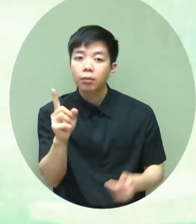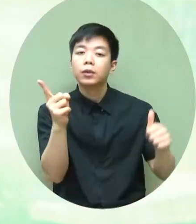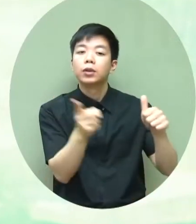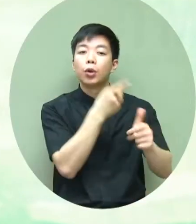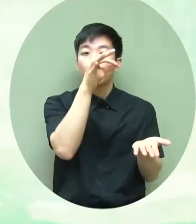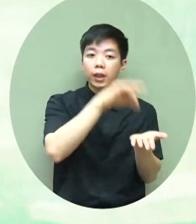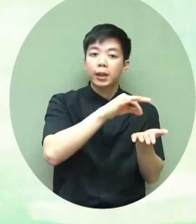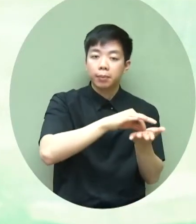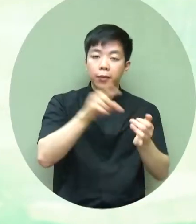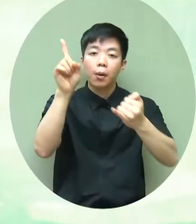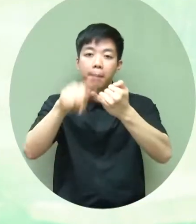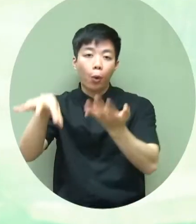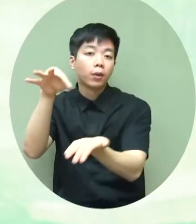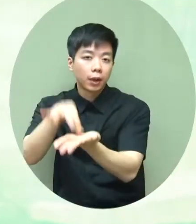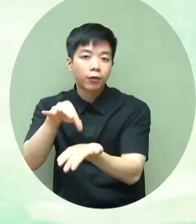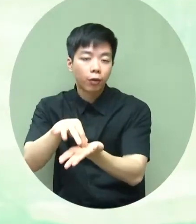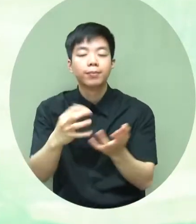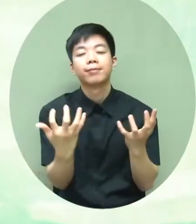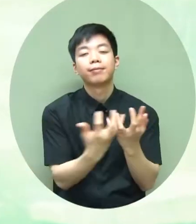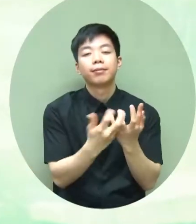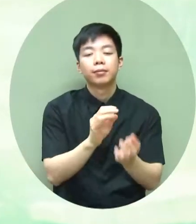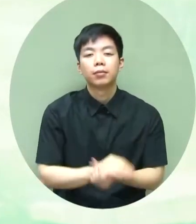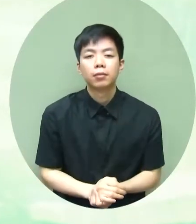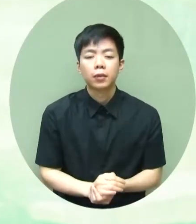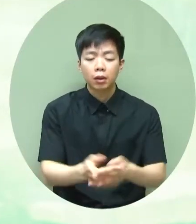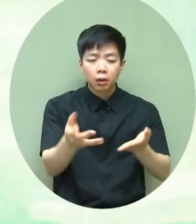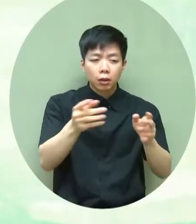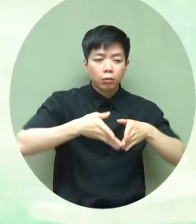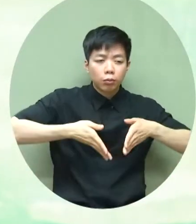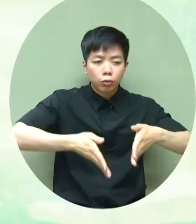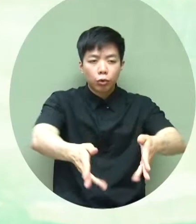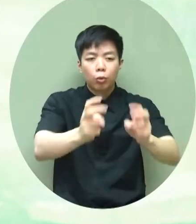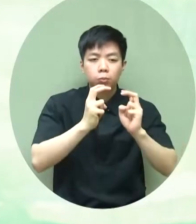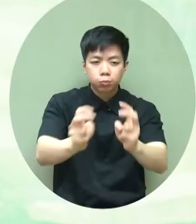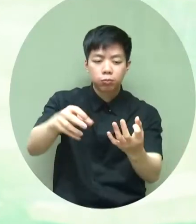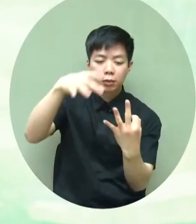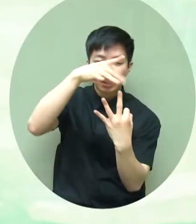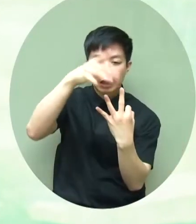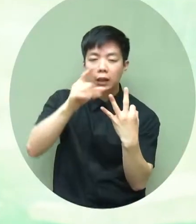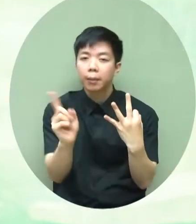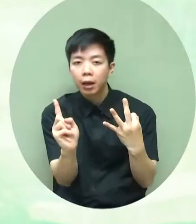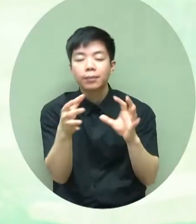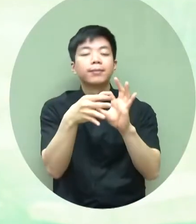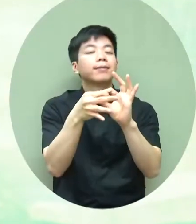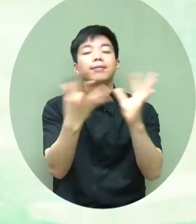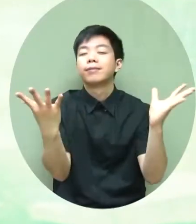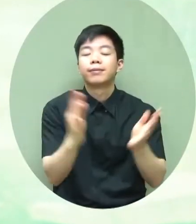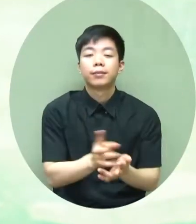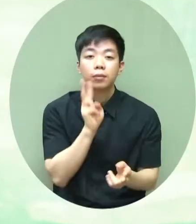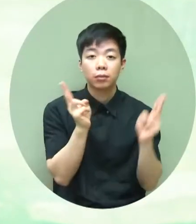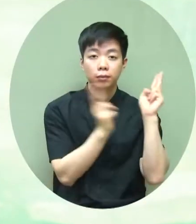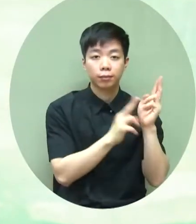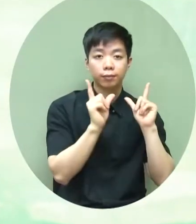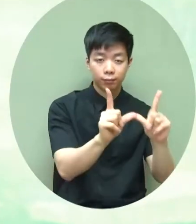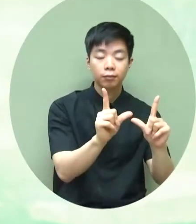will take. So, for example, just now we mentioned the Mong Kok East station.